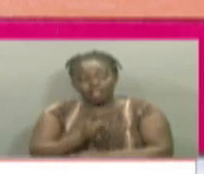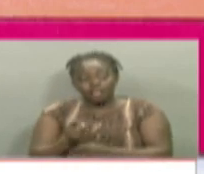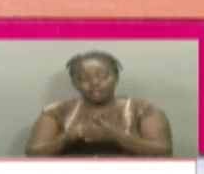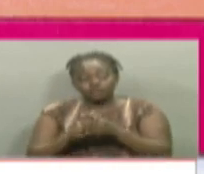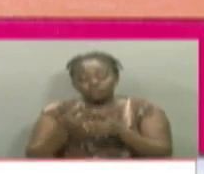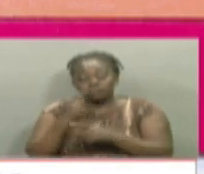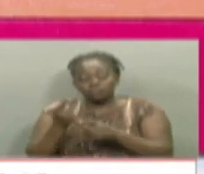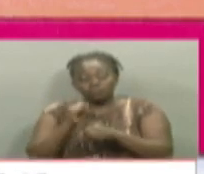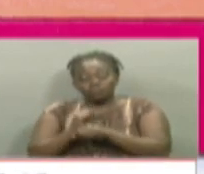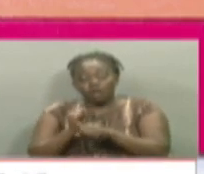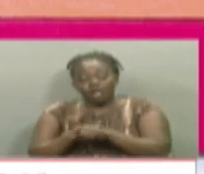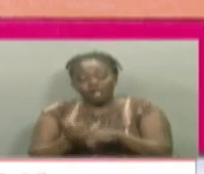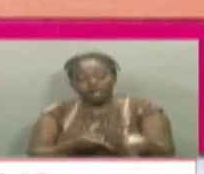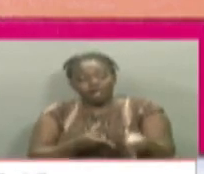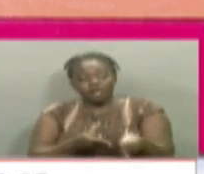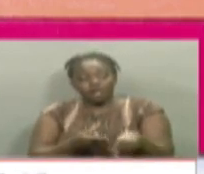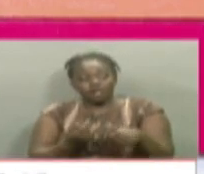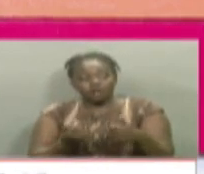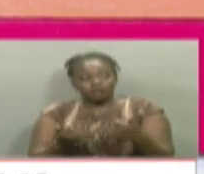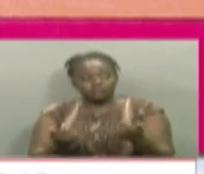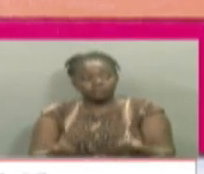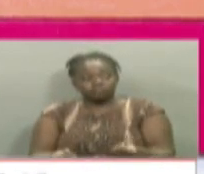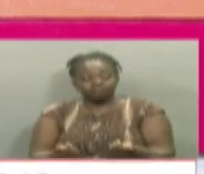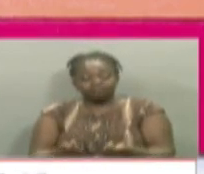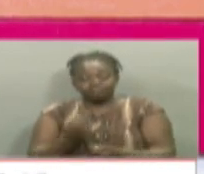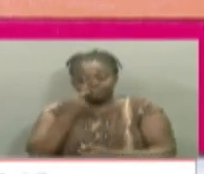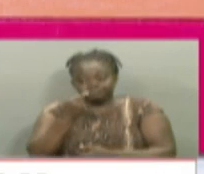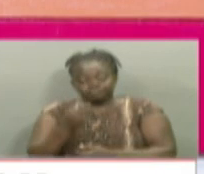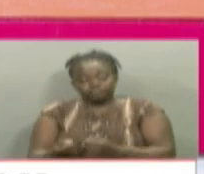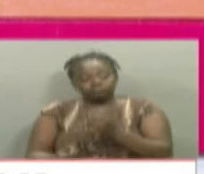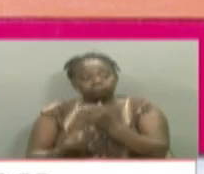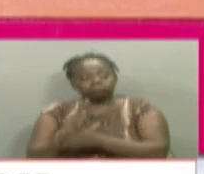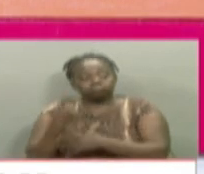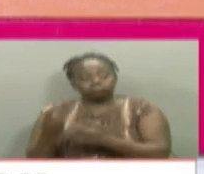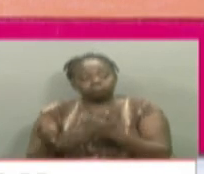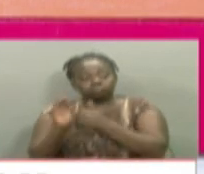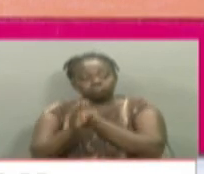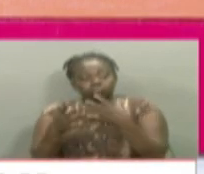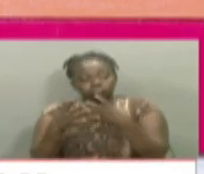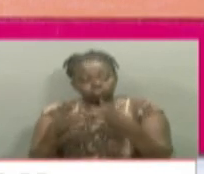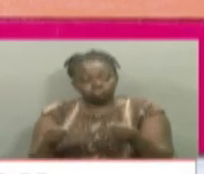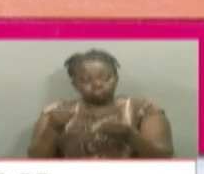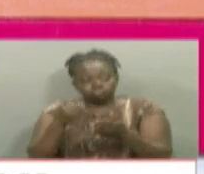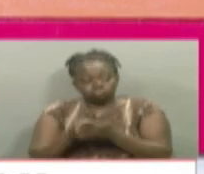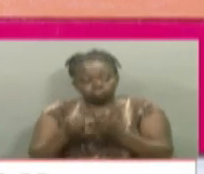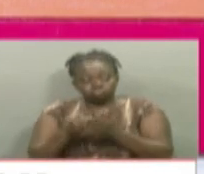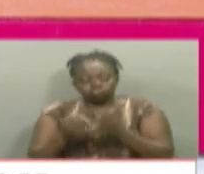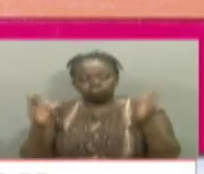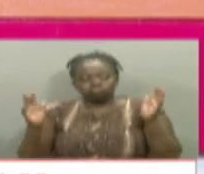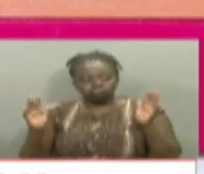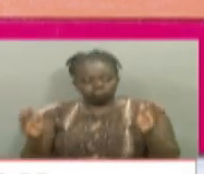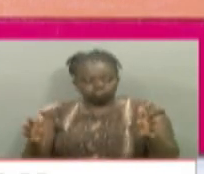abesuulirayo ogwa naggamba ne bagamba nti be baviiriddeko eggwanga okufiirwa ensimbi